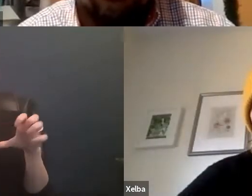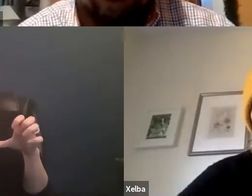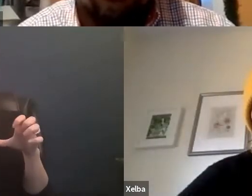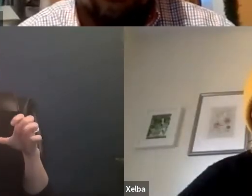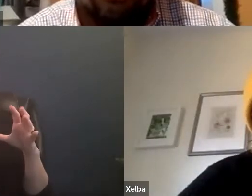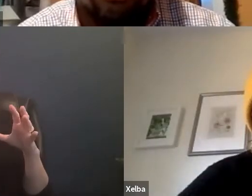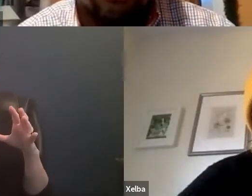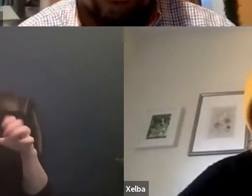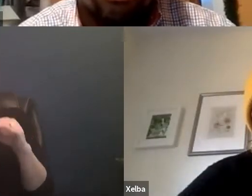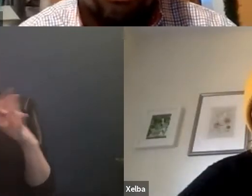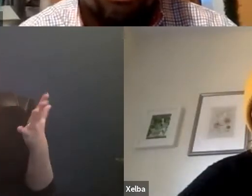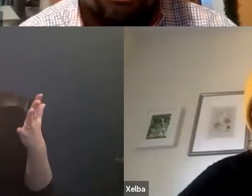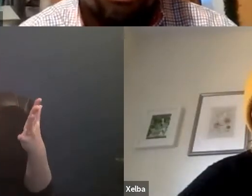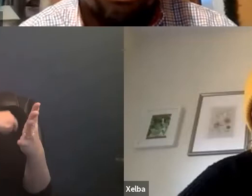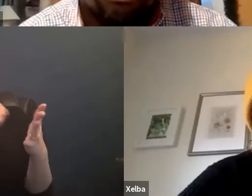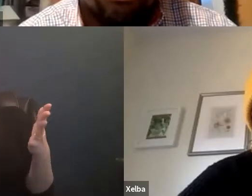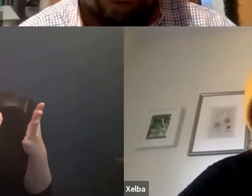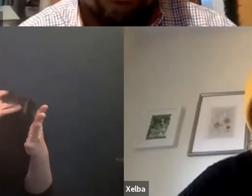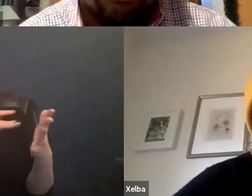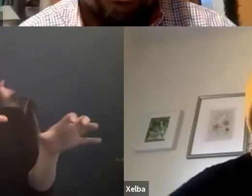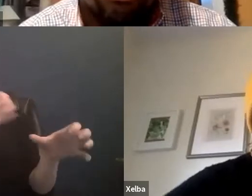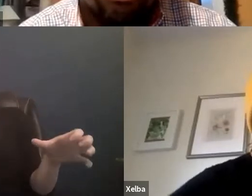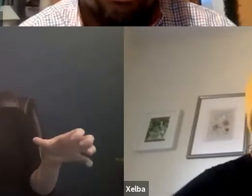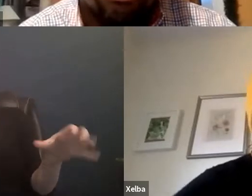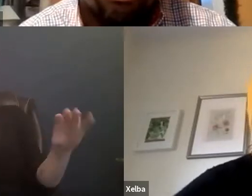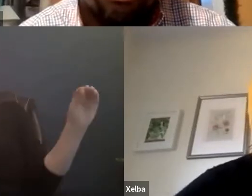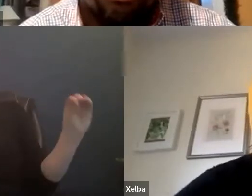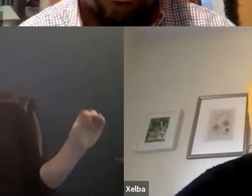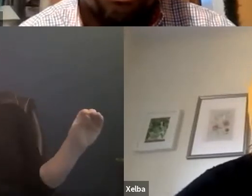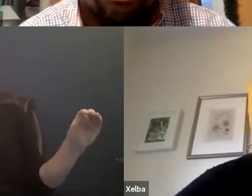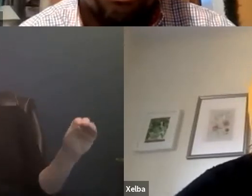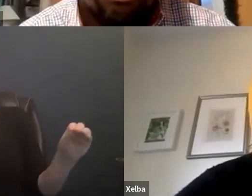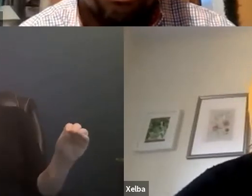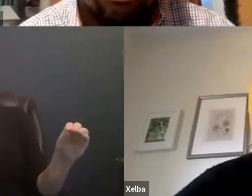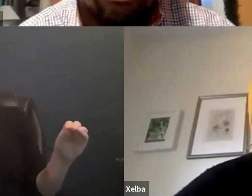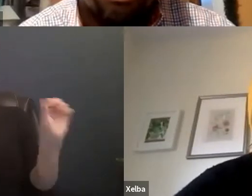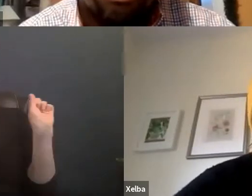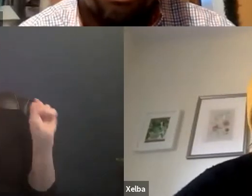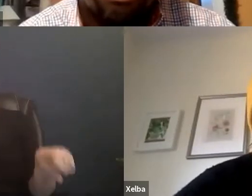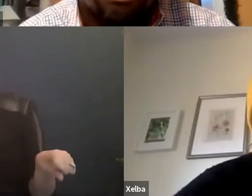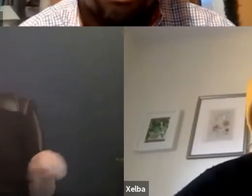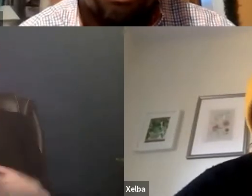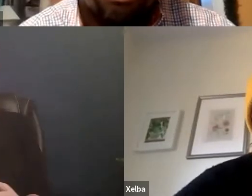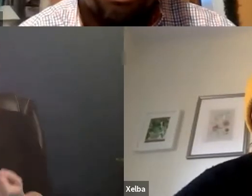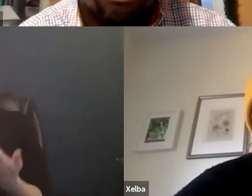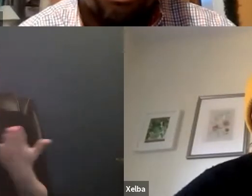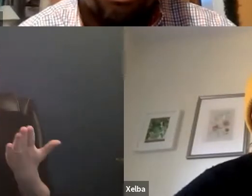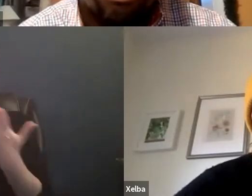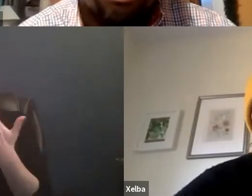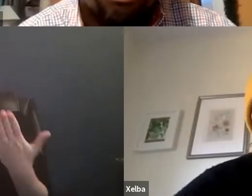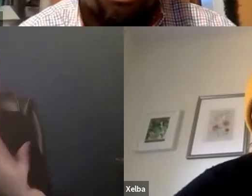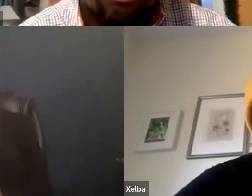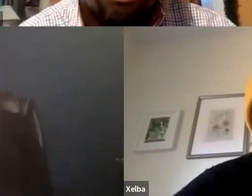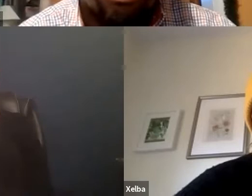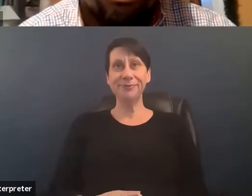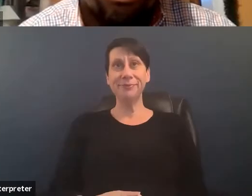not true. And that's kind of a big thing that I've learned. And yeah, a lot of the same kind of doing a lot over